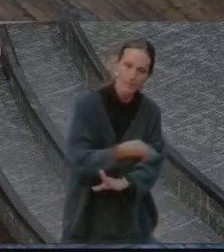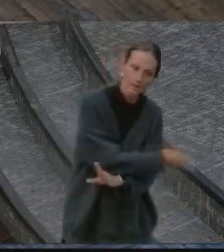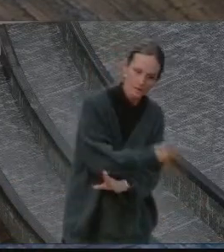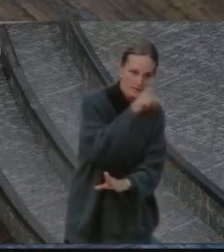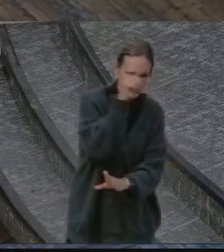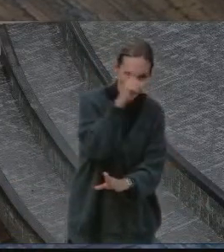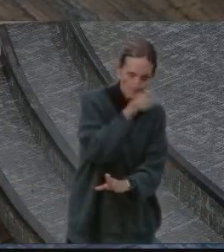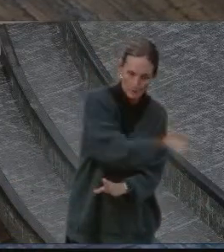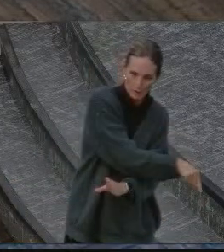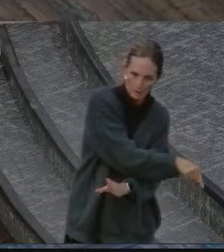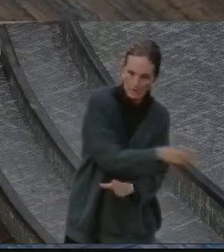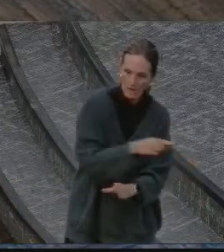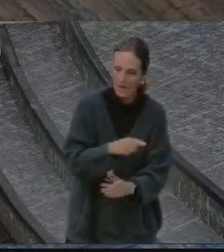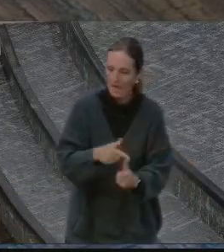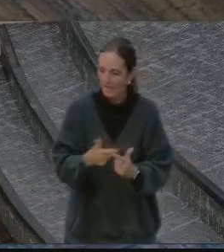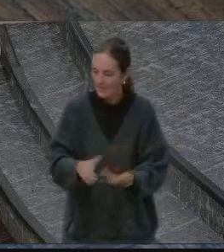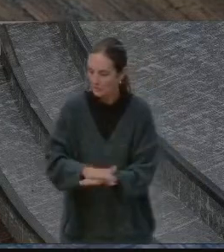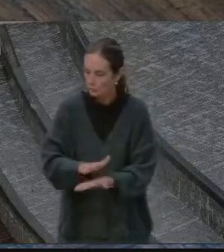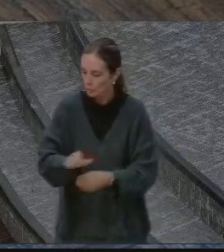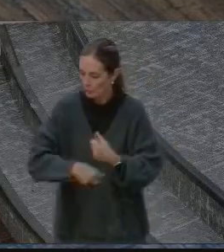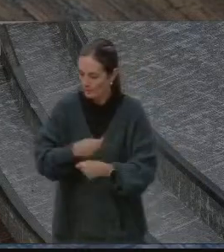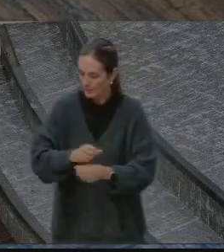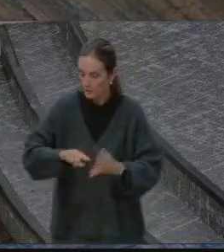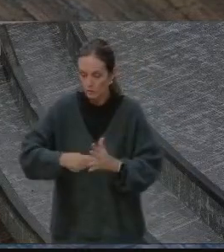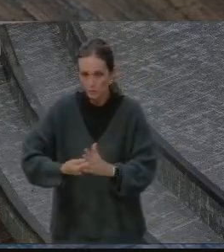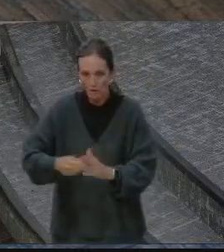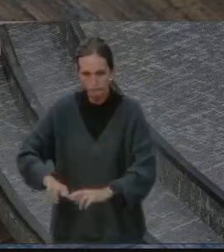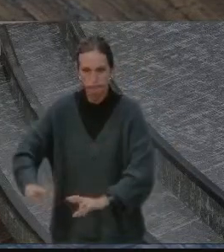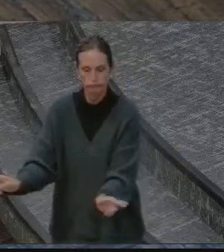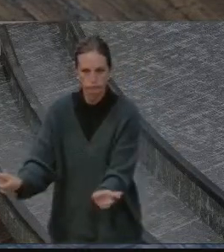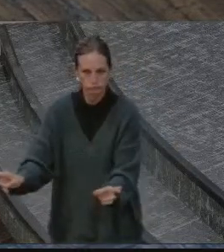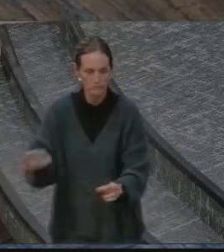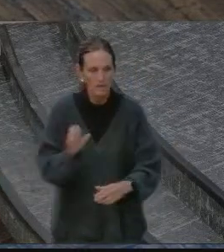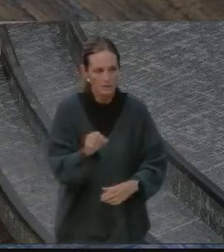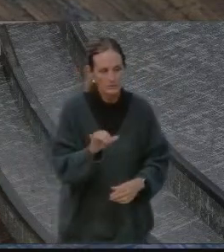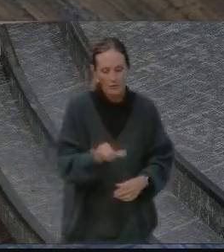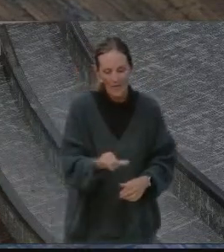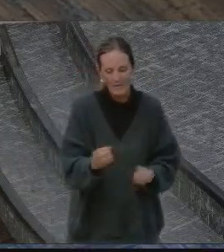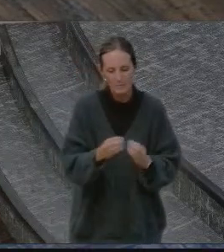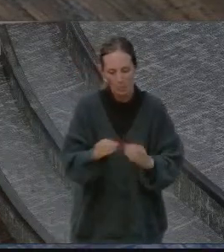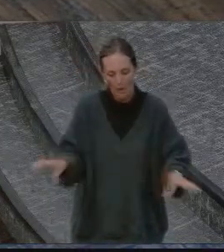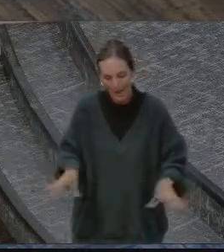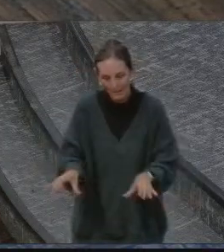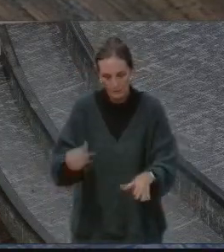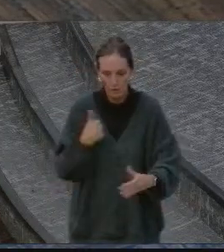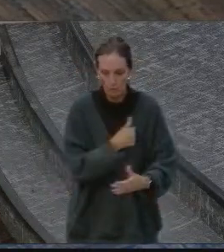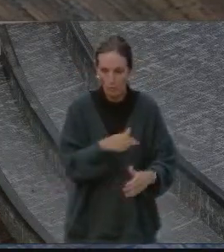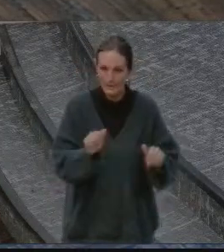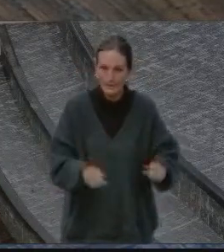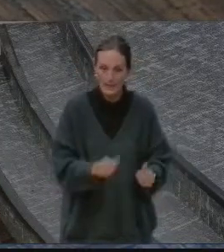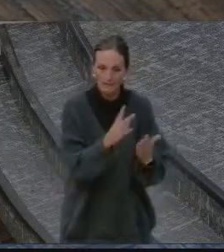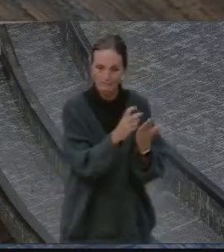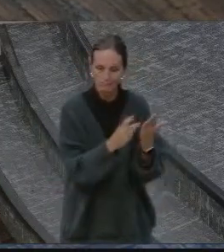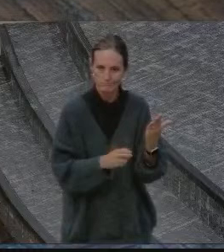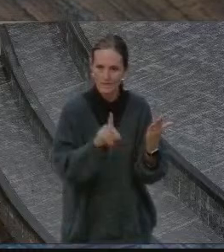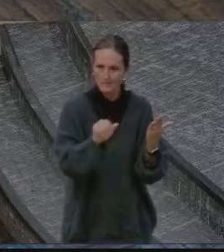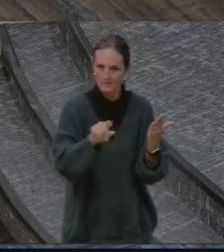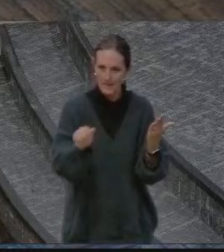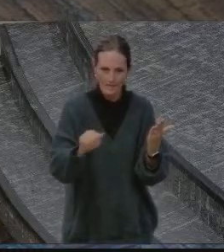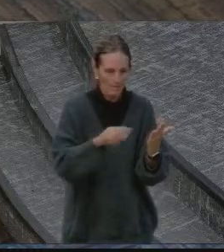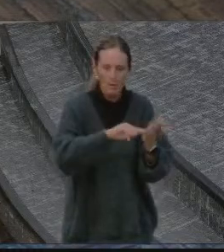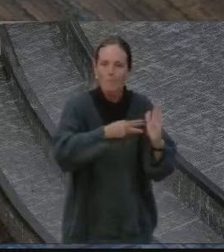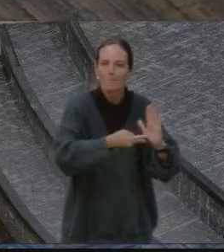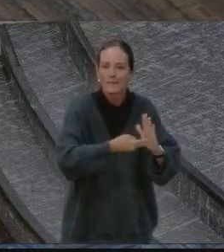how do we use the data to make a decision? And again, it's moving towards the action part, because we can look at data, but what is it telling us? What is it telling us